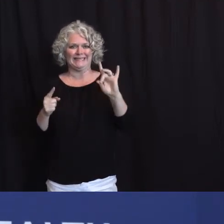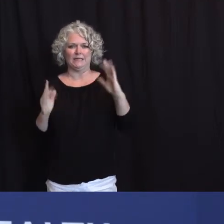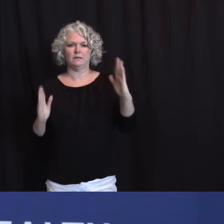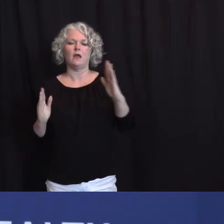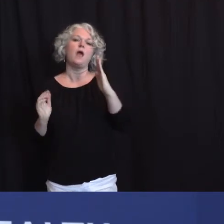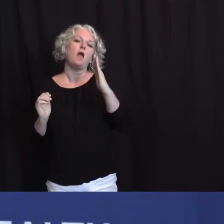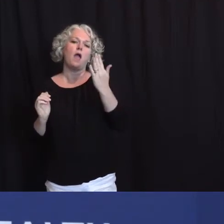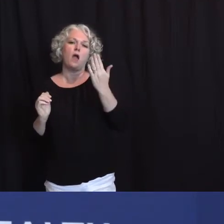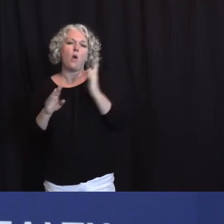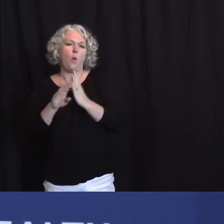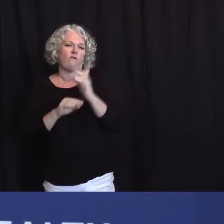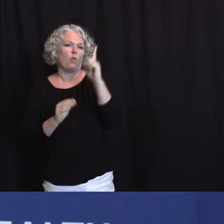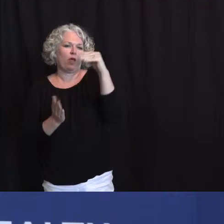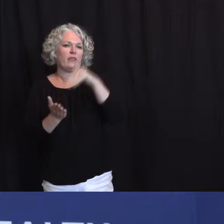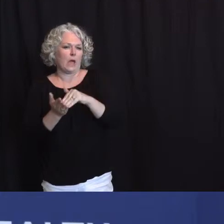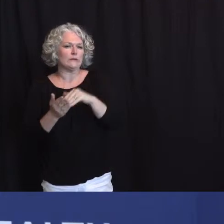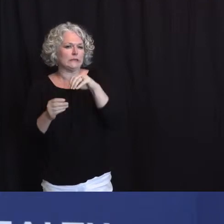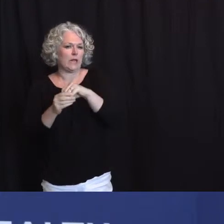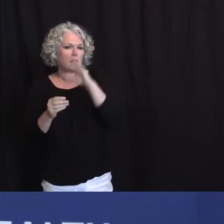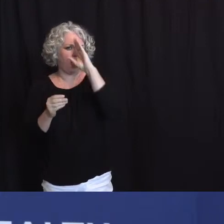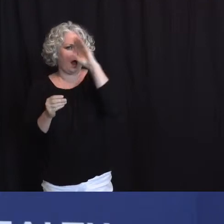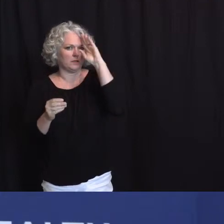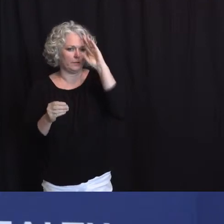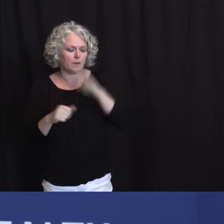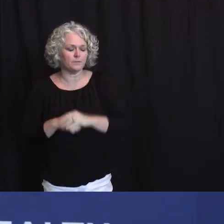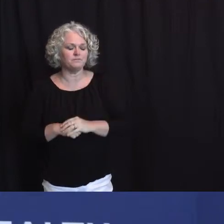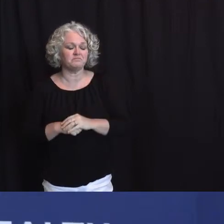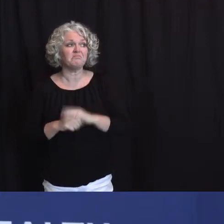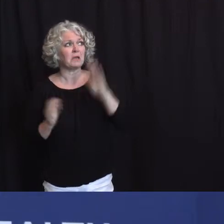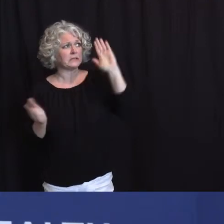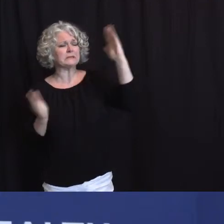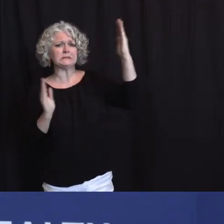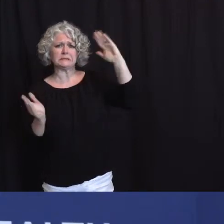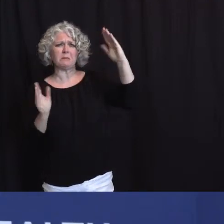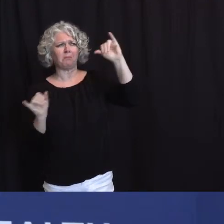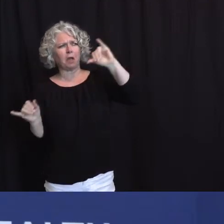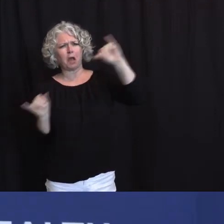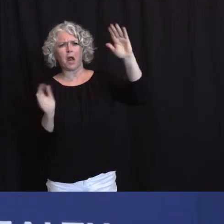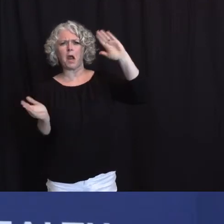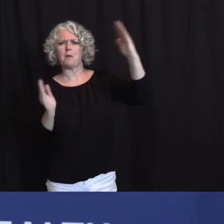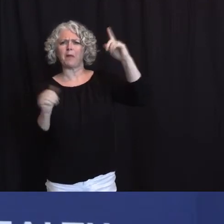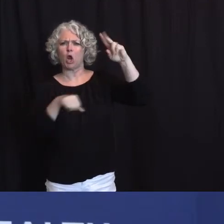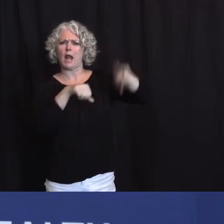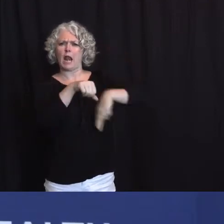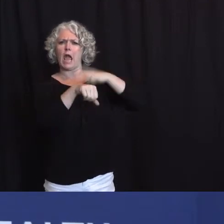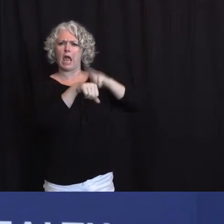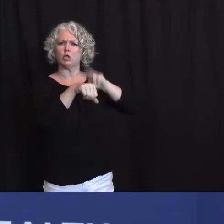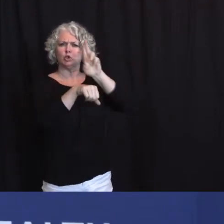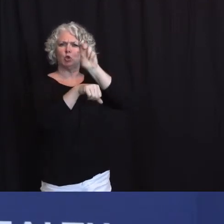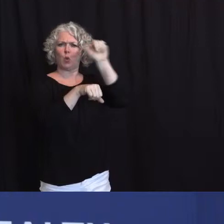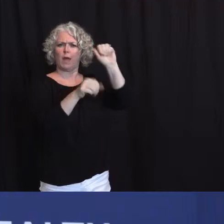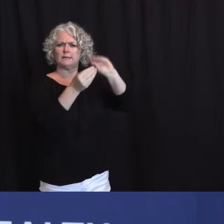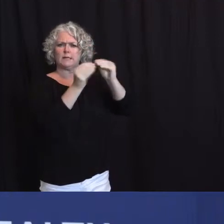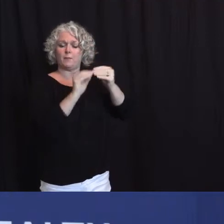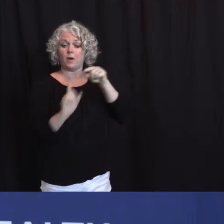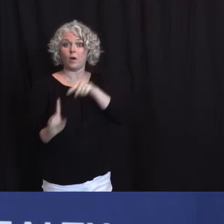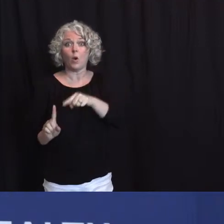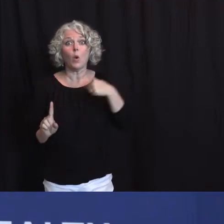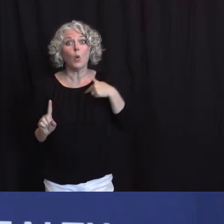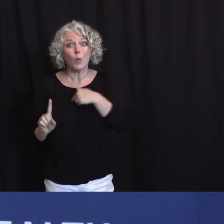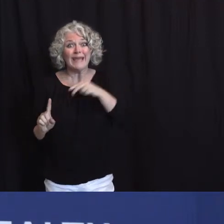856 have been hospitalized. And similar to the national data, we have also seen an increase in the rate